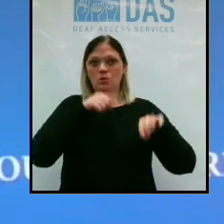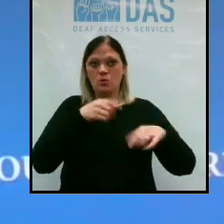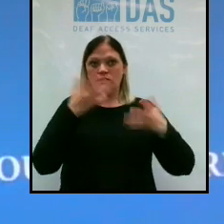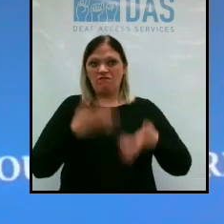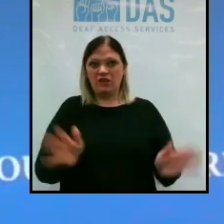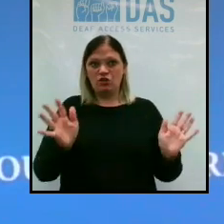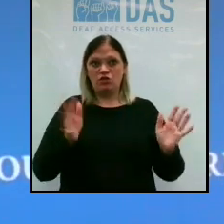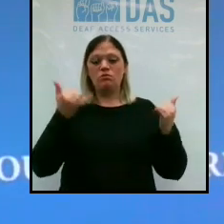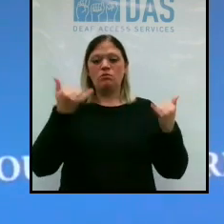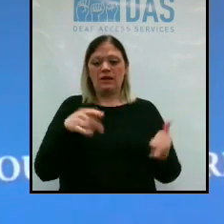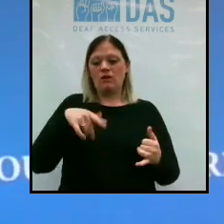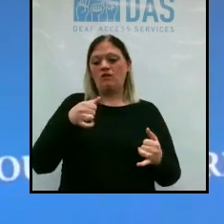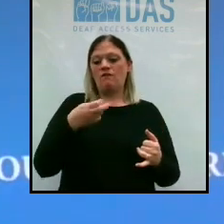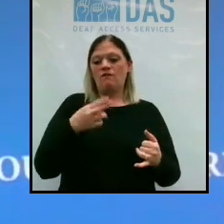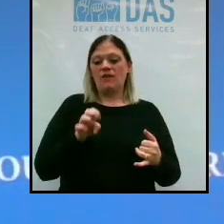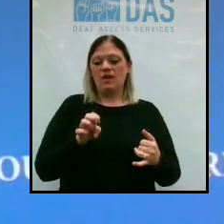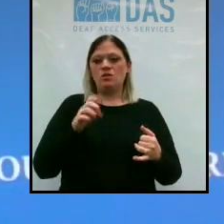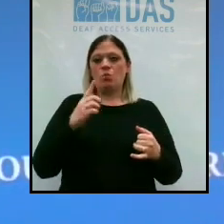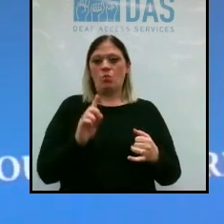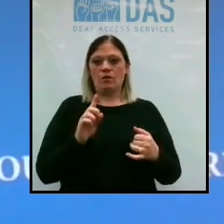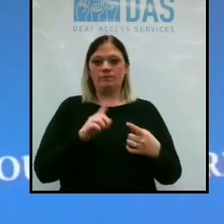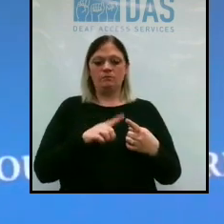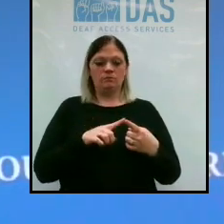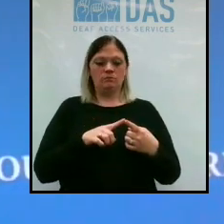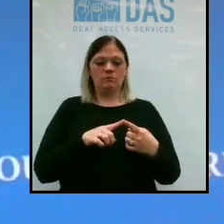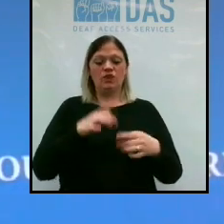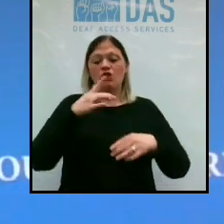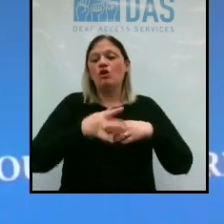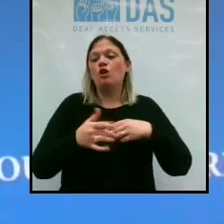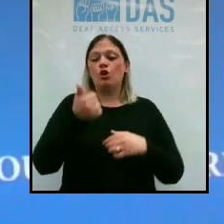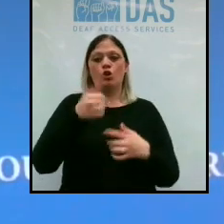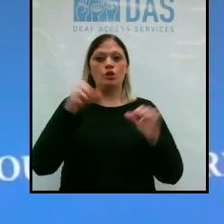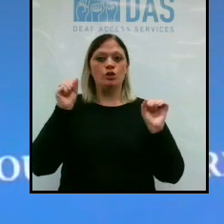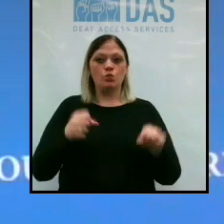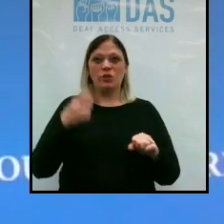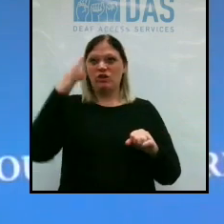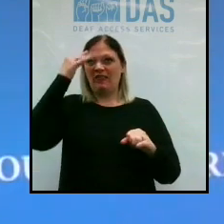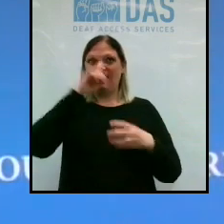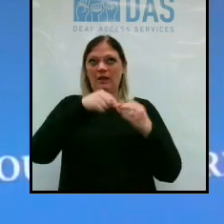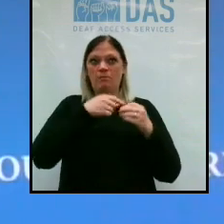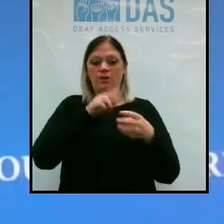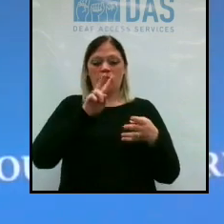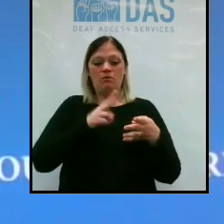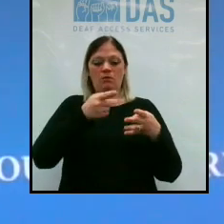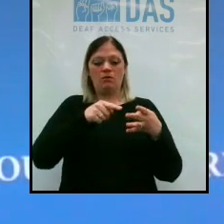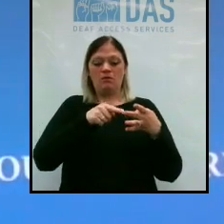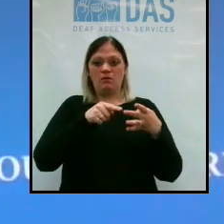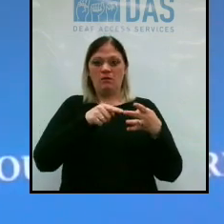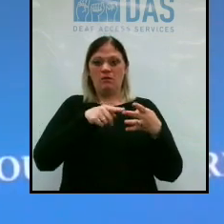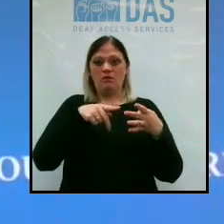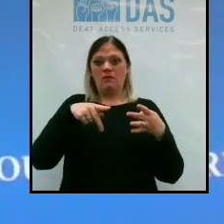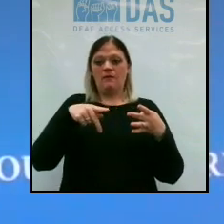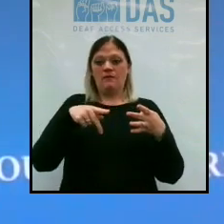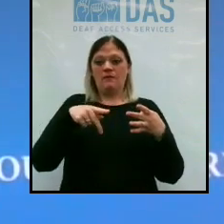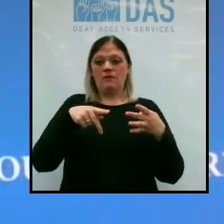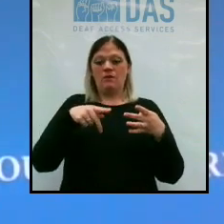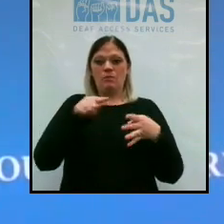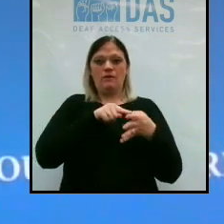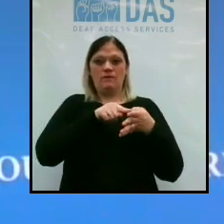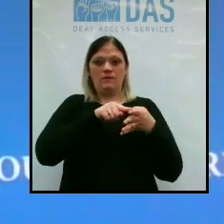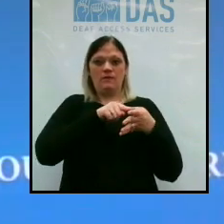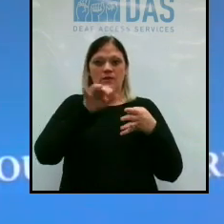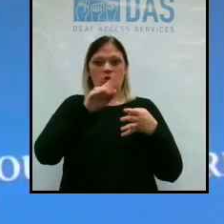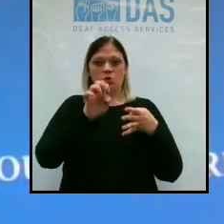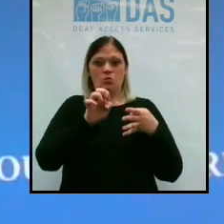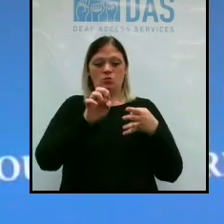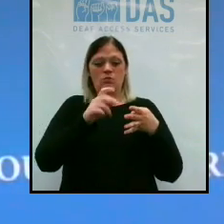We are in phase 1. The earliest we could even think about going to phase 2 would be the first week of June. And then we'd have to have another 2